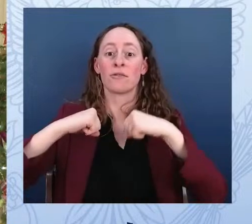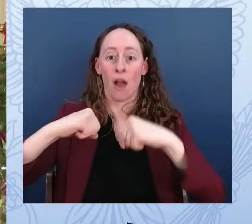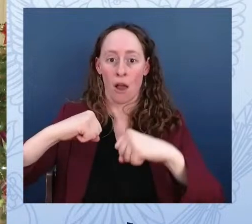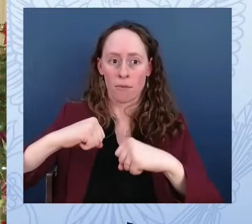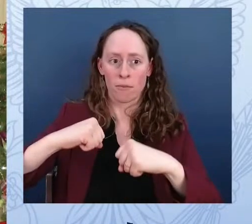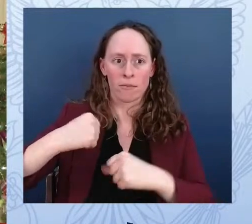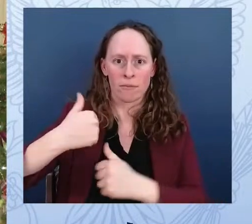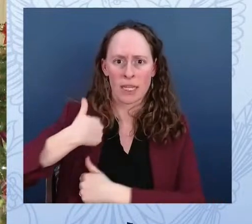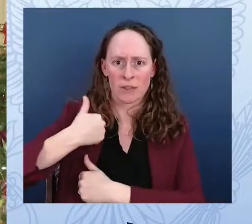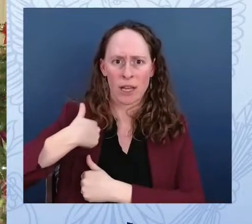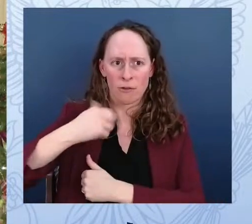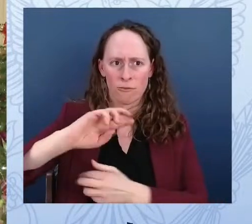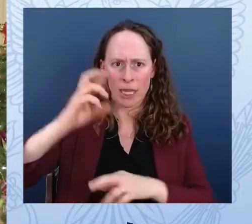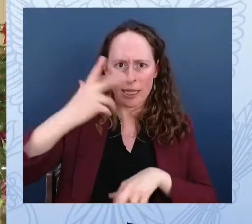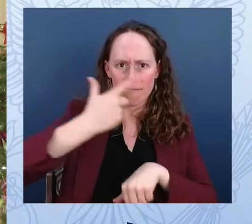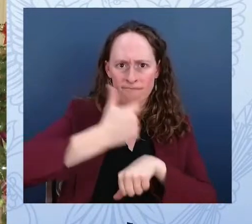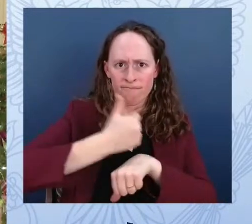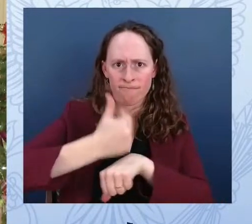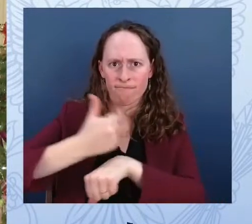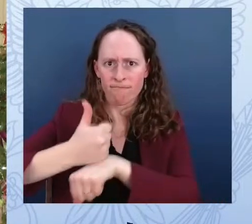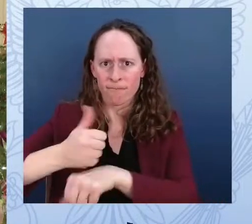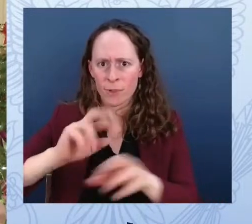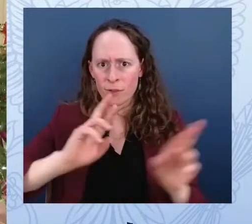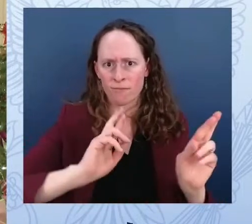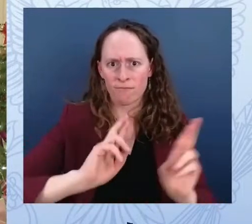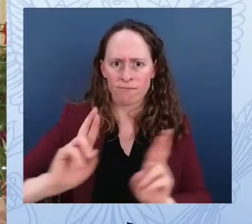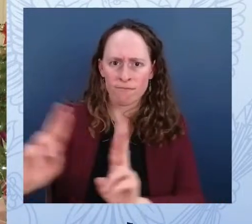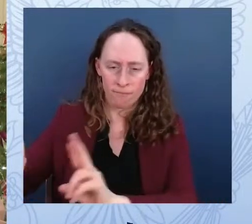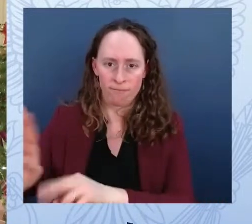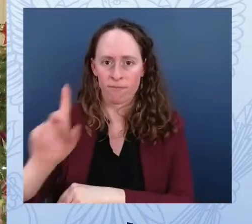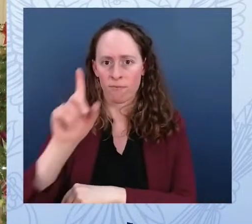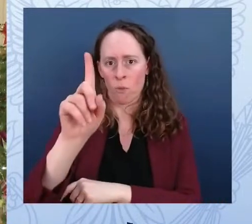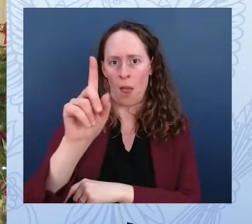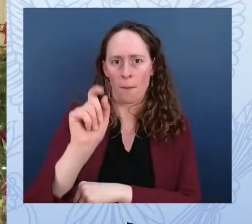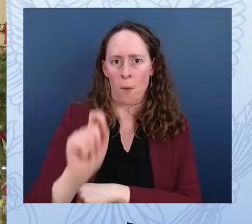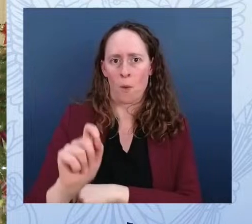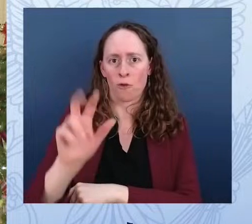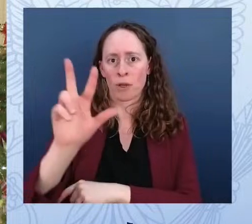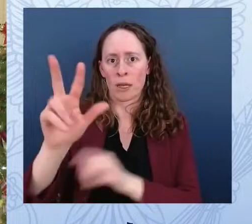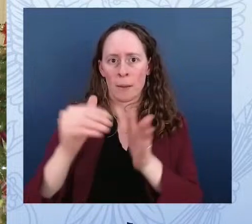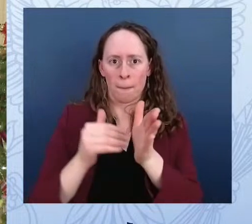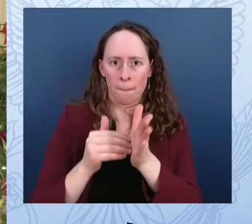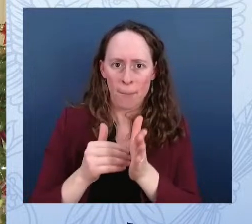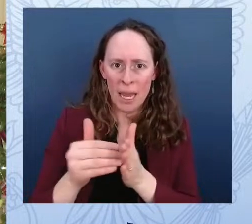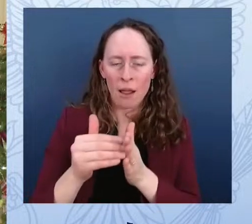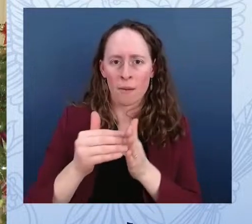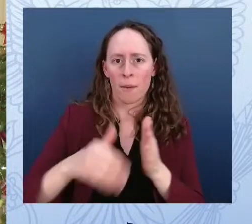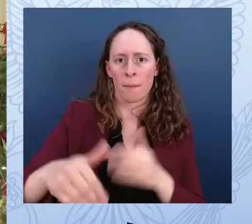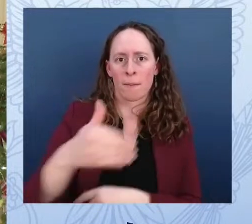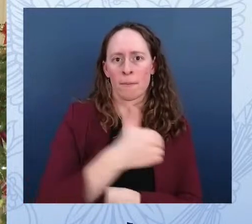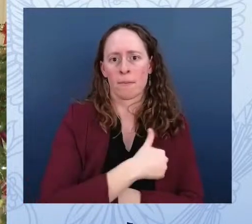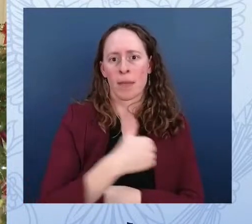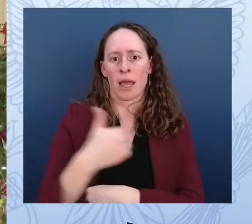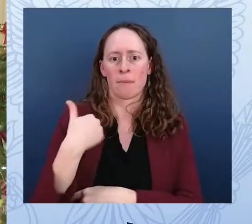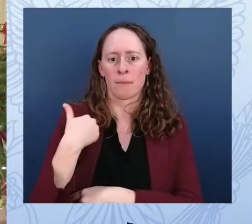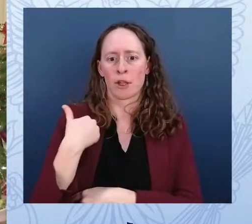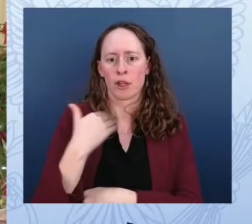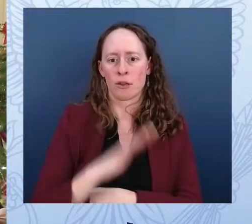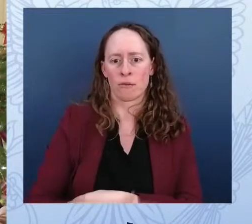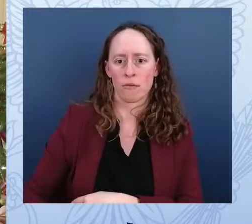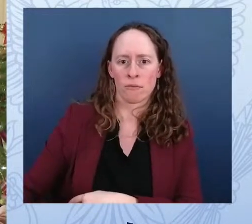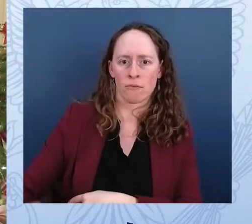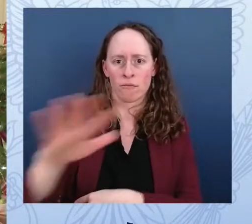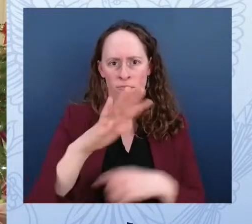in their services in FY23. And so once again, just a great job there. They help with